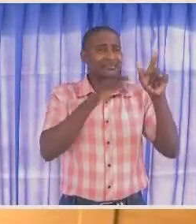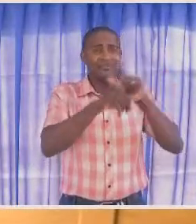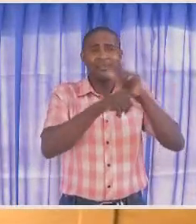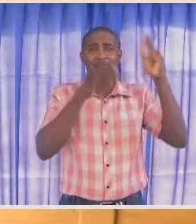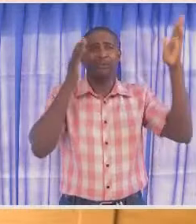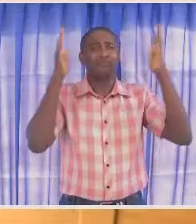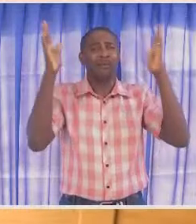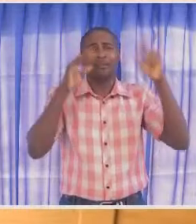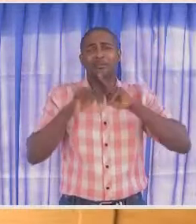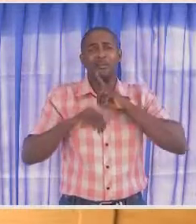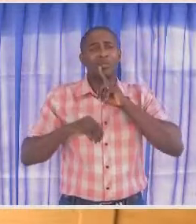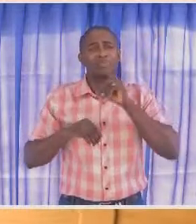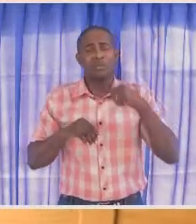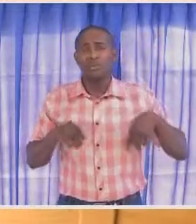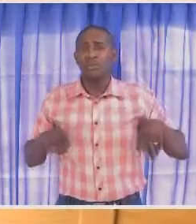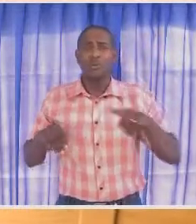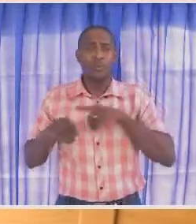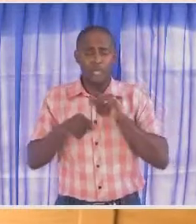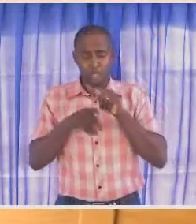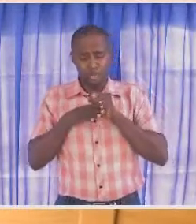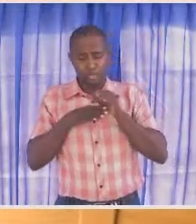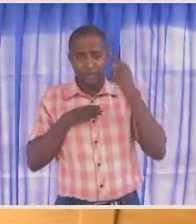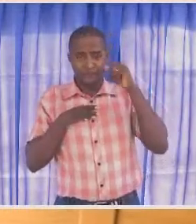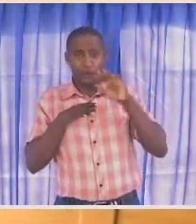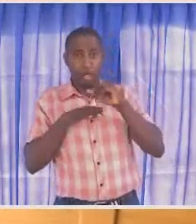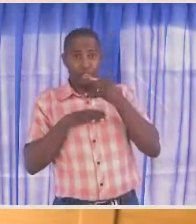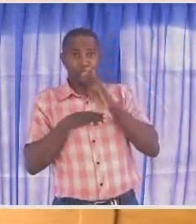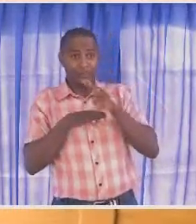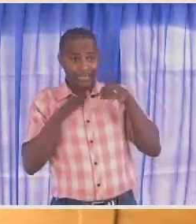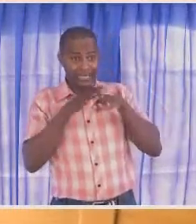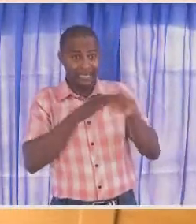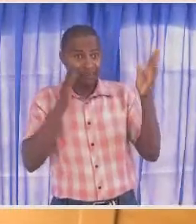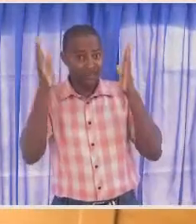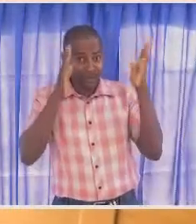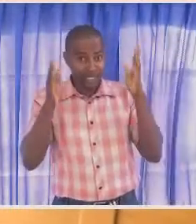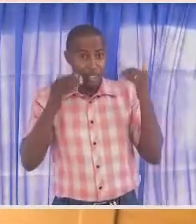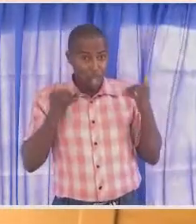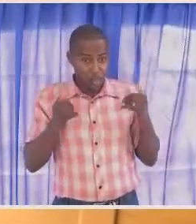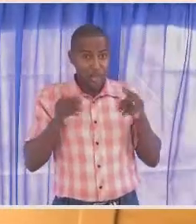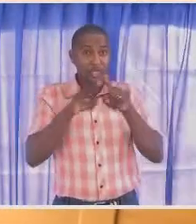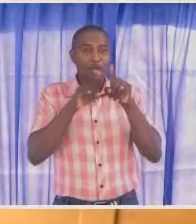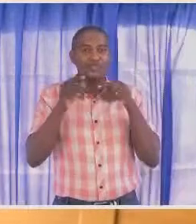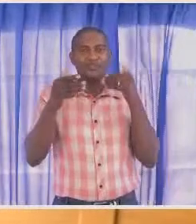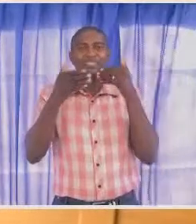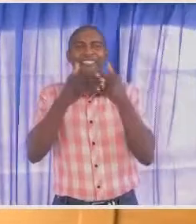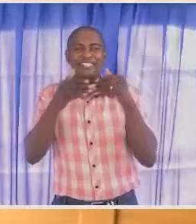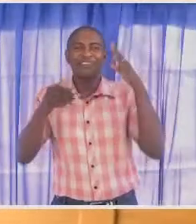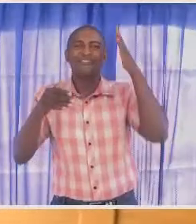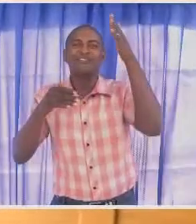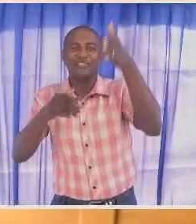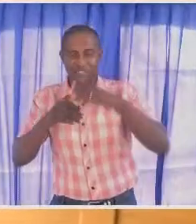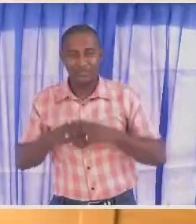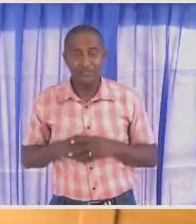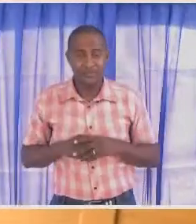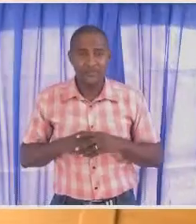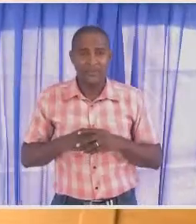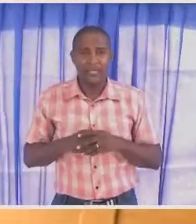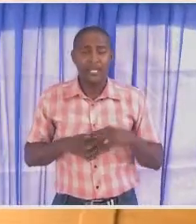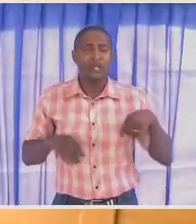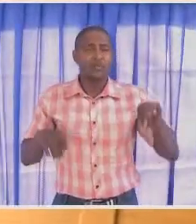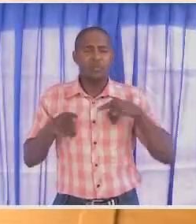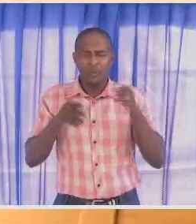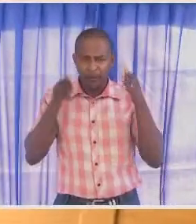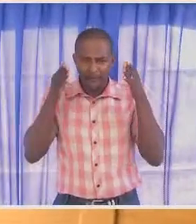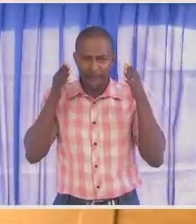and also ensuring that we're training for jobs that are in the market now and in the near future in each context, and that we're focused